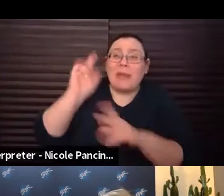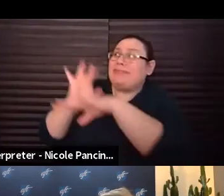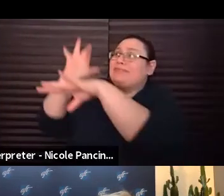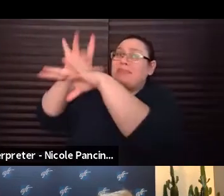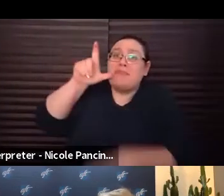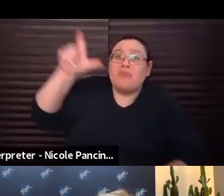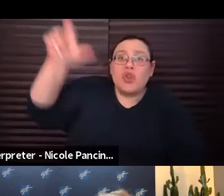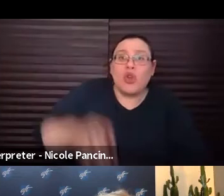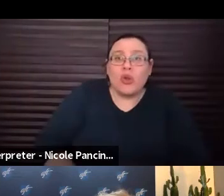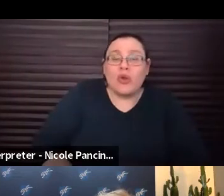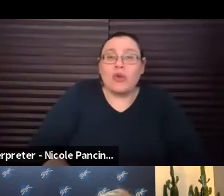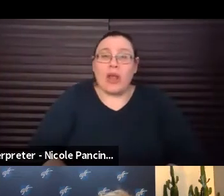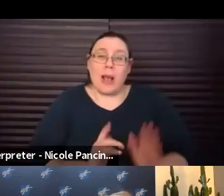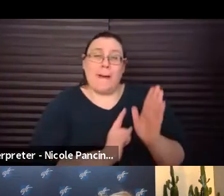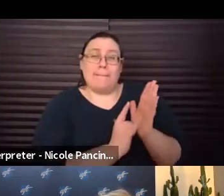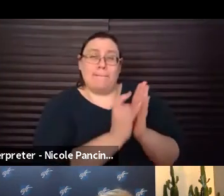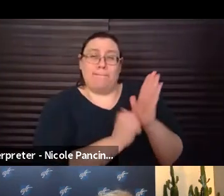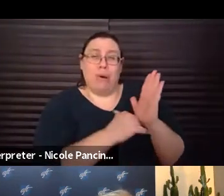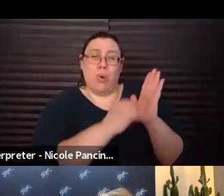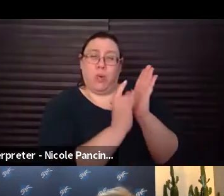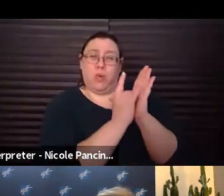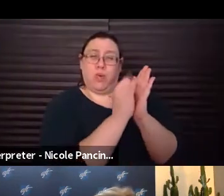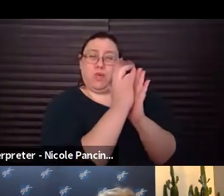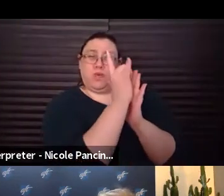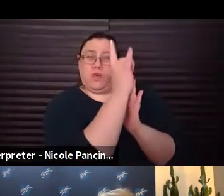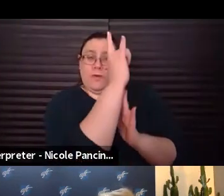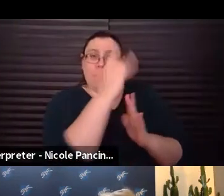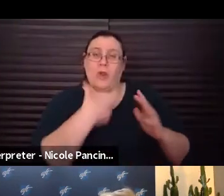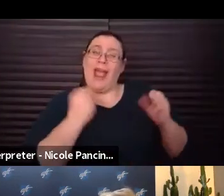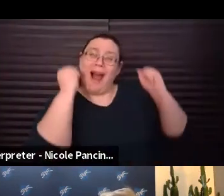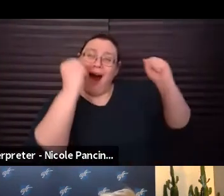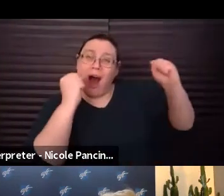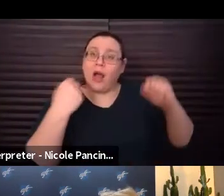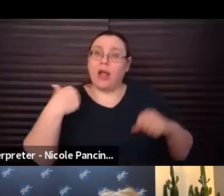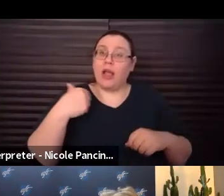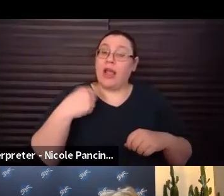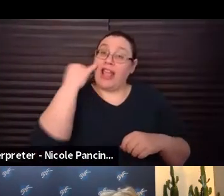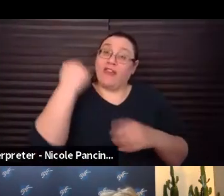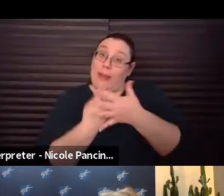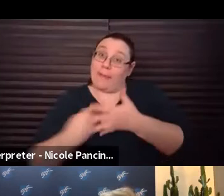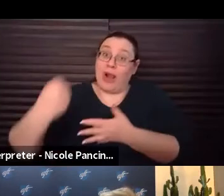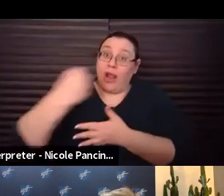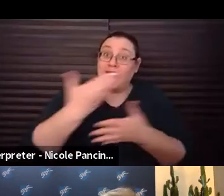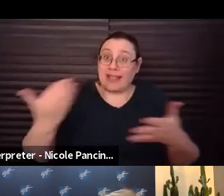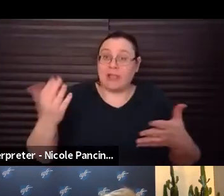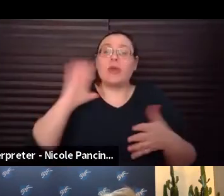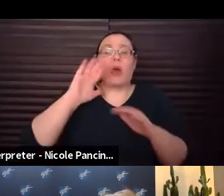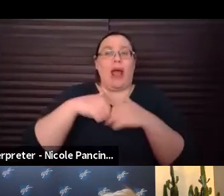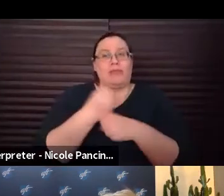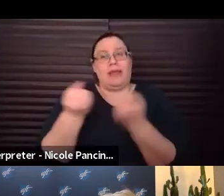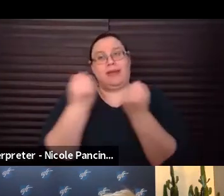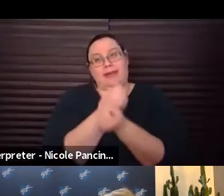lift up a rocket ship. We know how to make things safe when we prioritize them. But what has